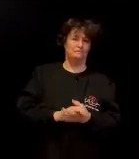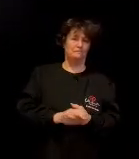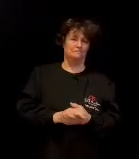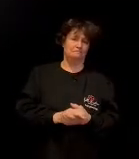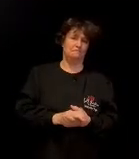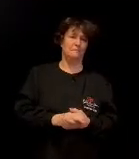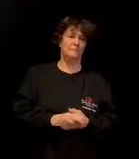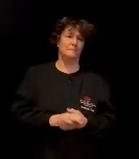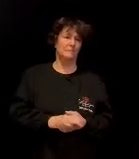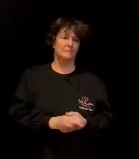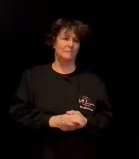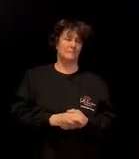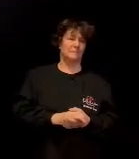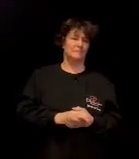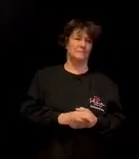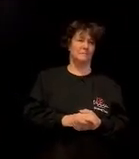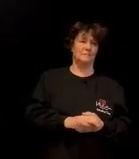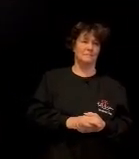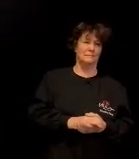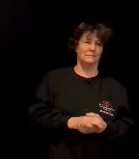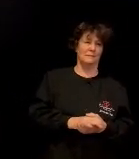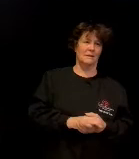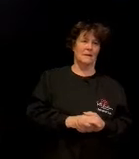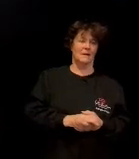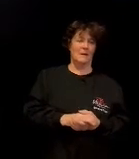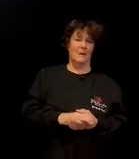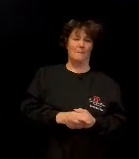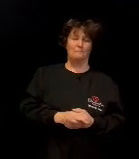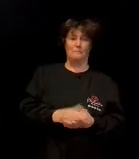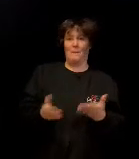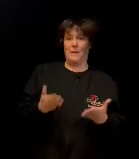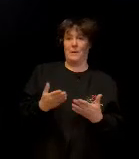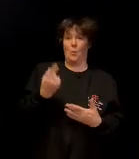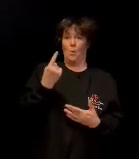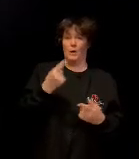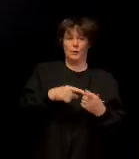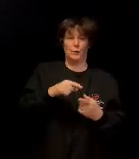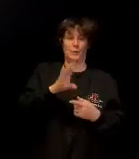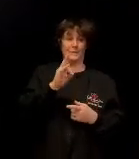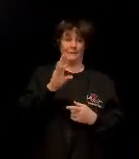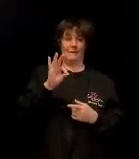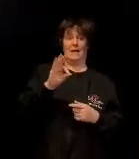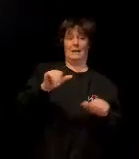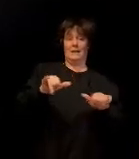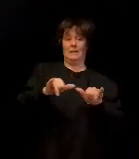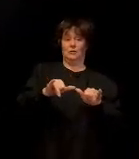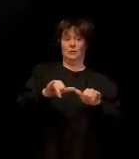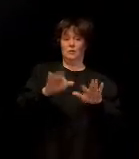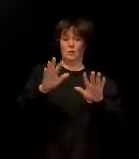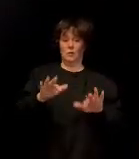There's a definite chance of 1 to 79 inches tonight, okay?